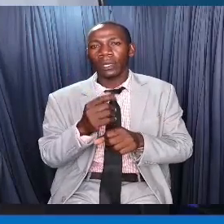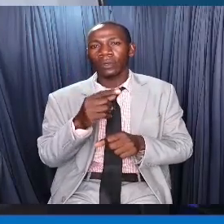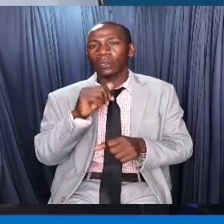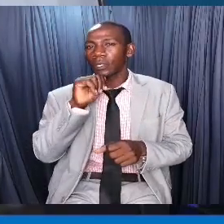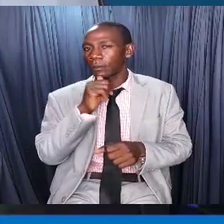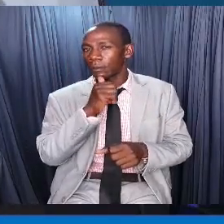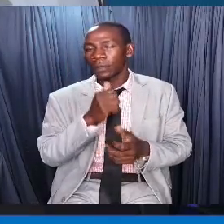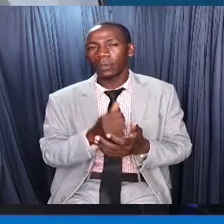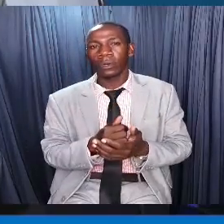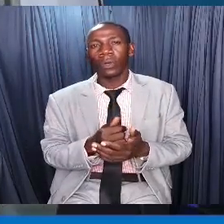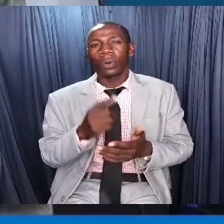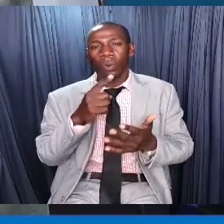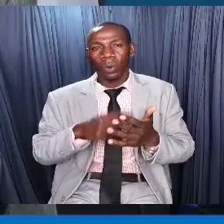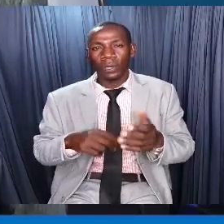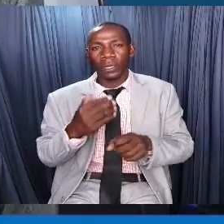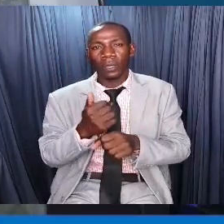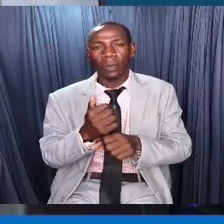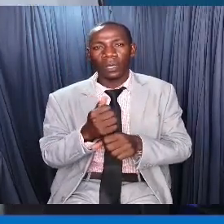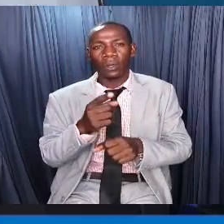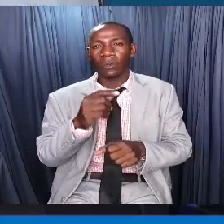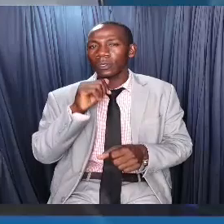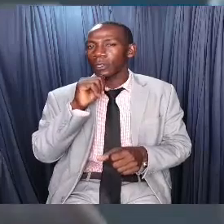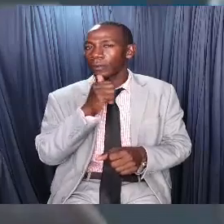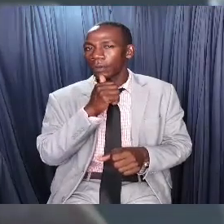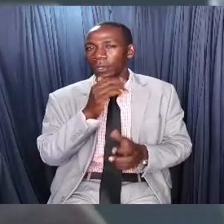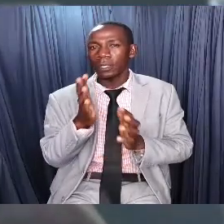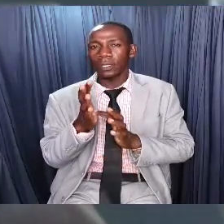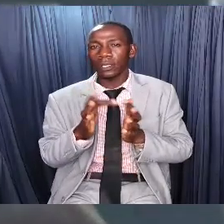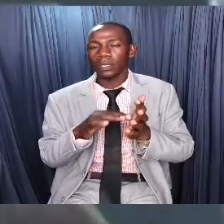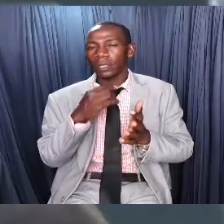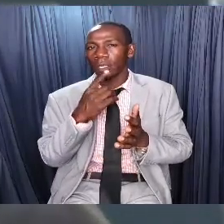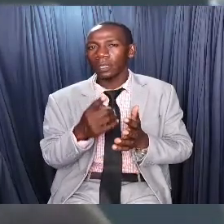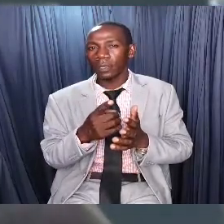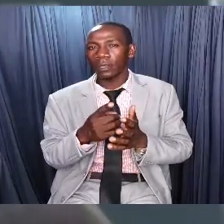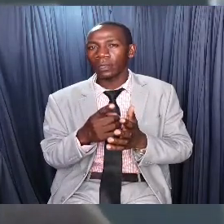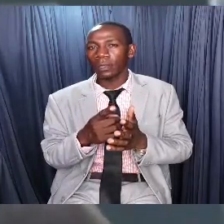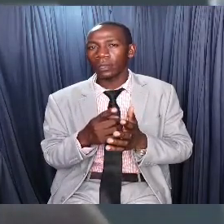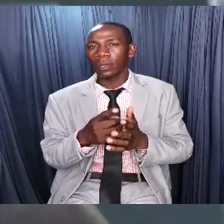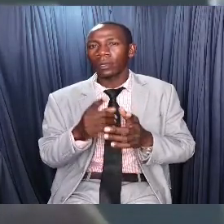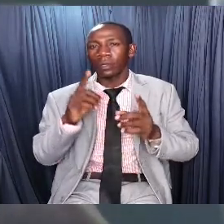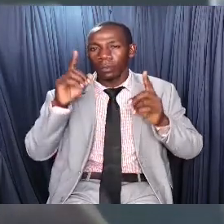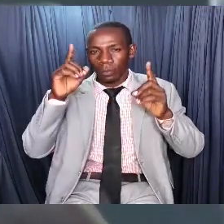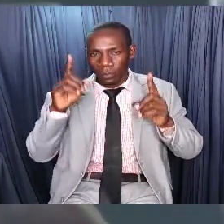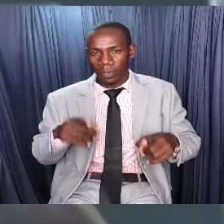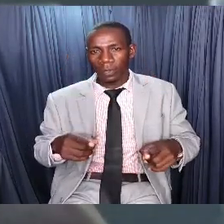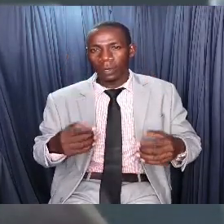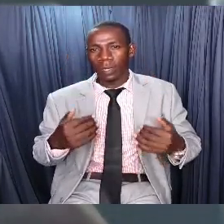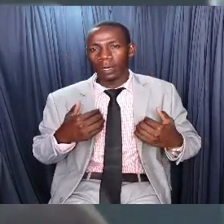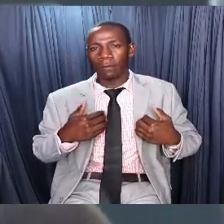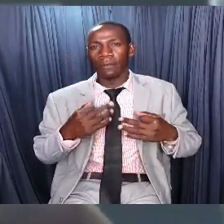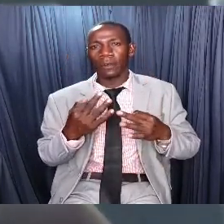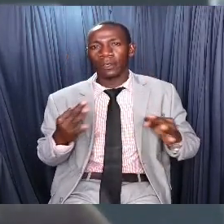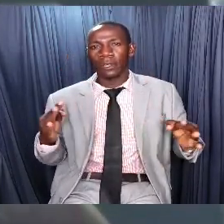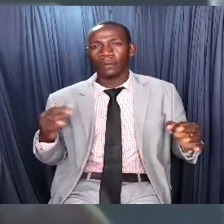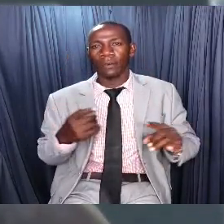you. Kile kinachokutatiza. What is complicating you. Ndipo Yesu anasema, that's what Jesus says, utapata uhuru. You'll get the freedom or the